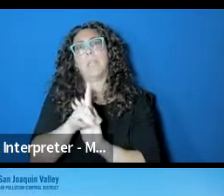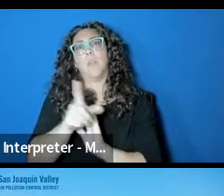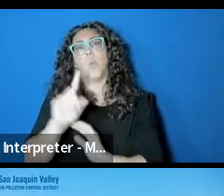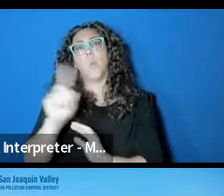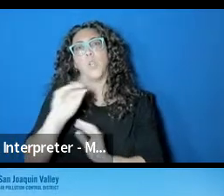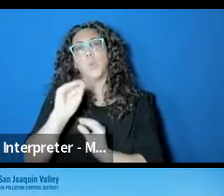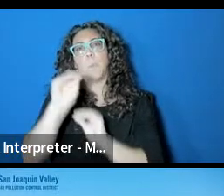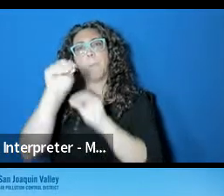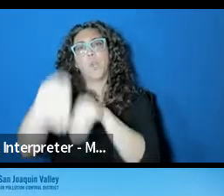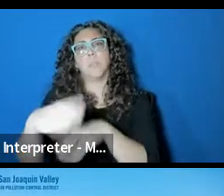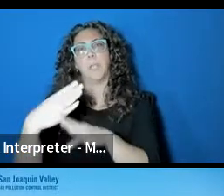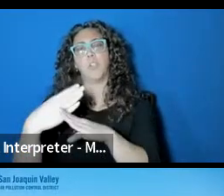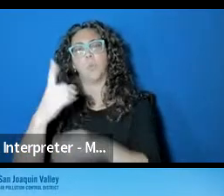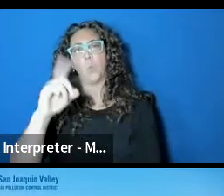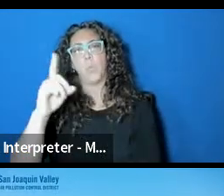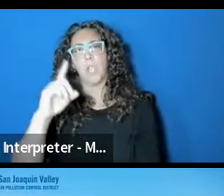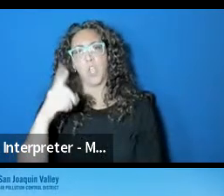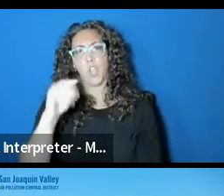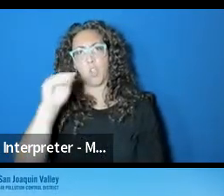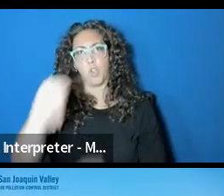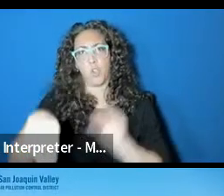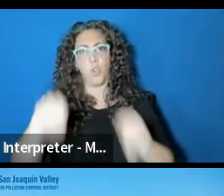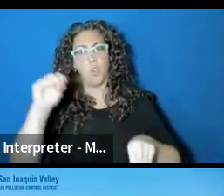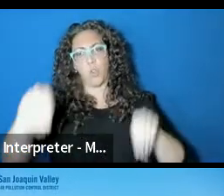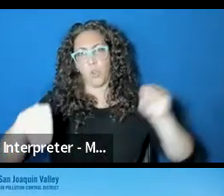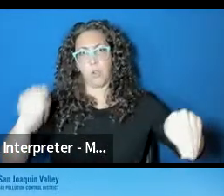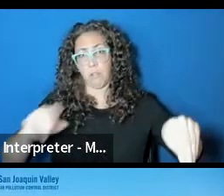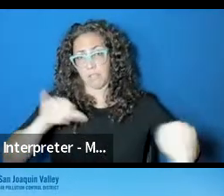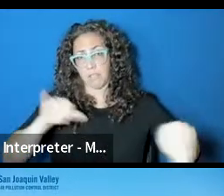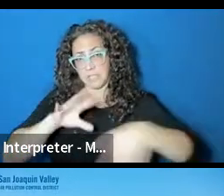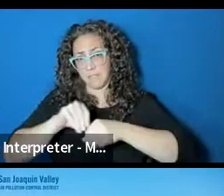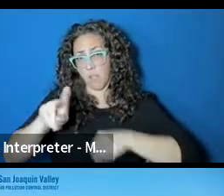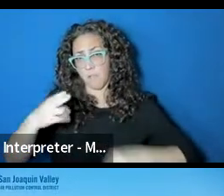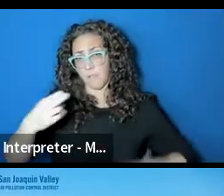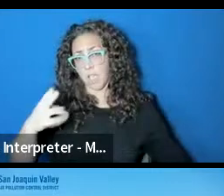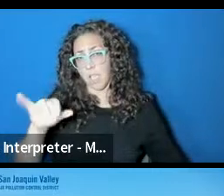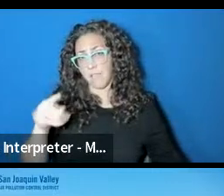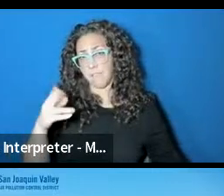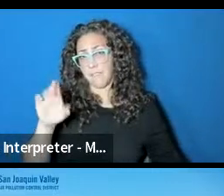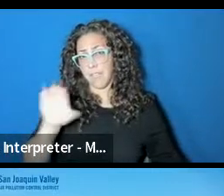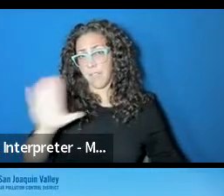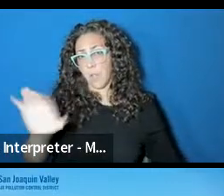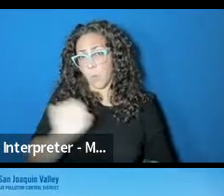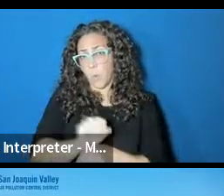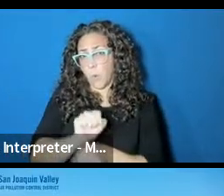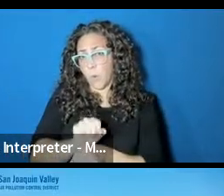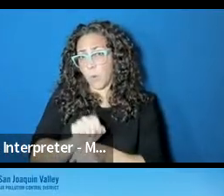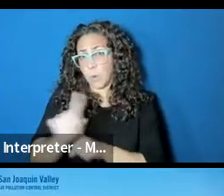not mistaken, I think that's part of Hyphae's contracted work, but maybe I'll pass to you all.